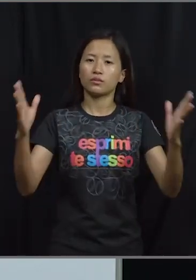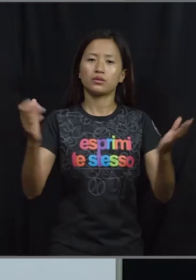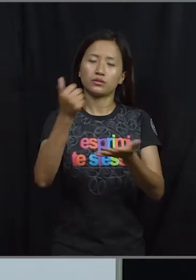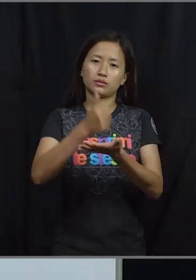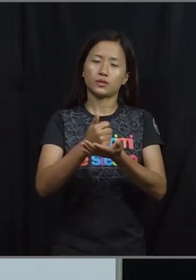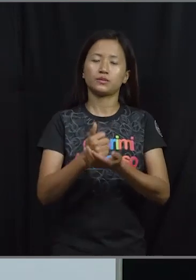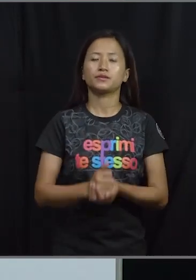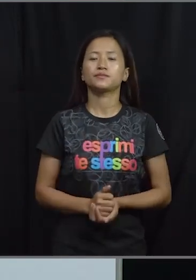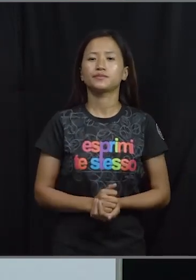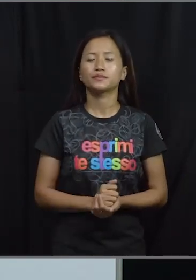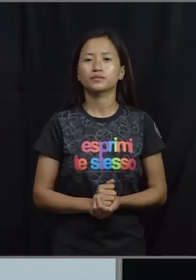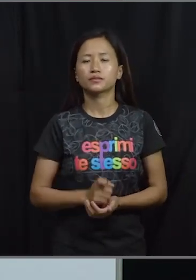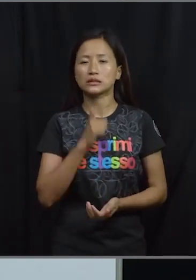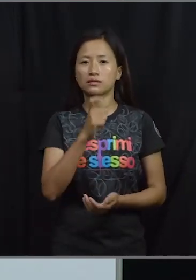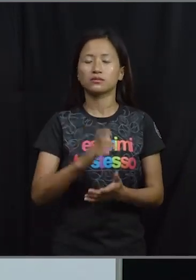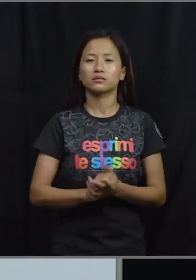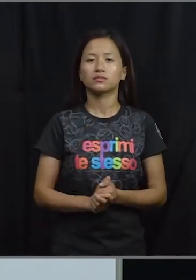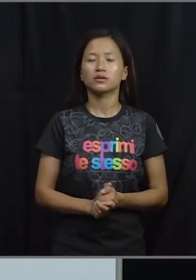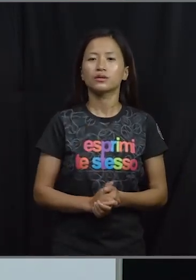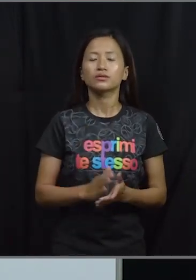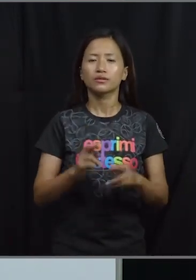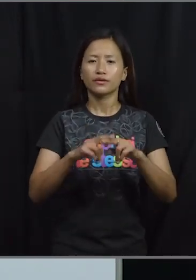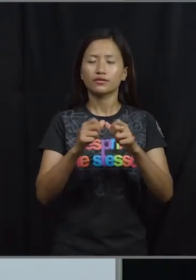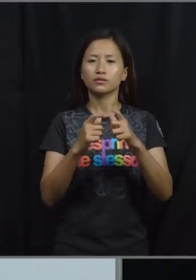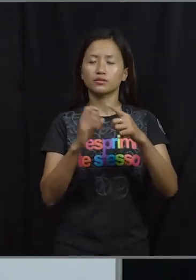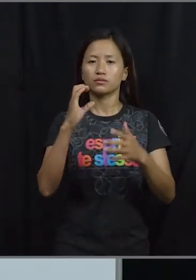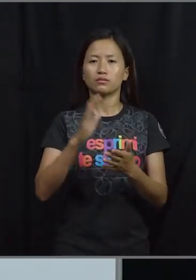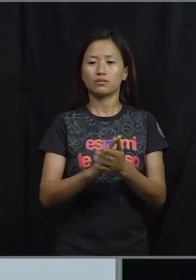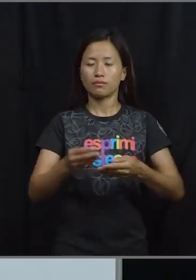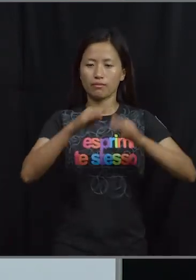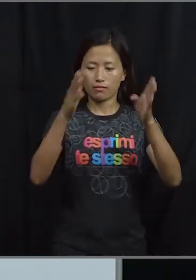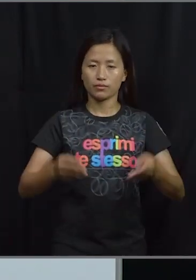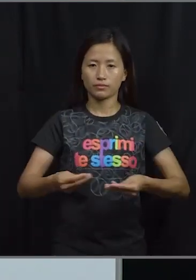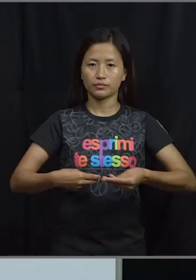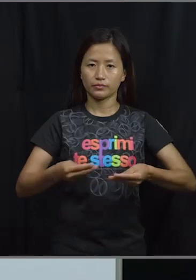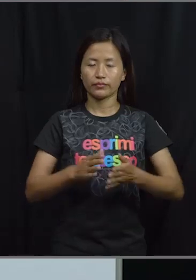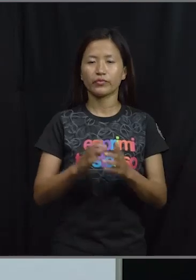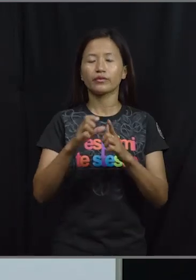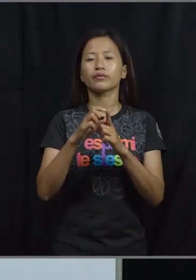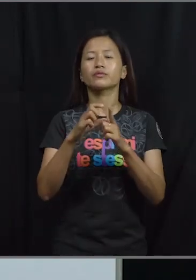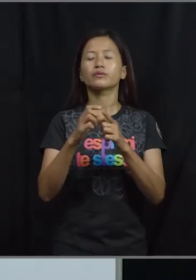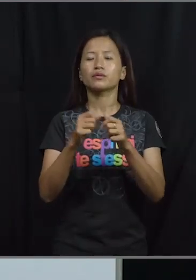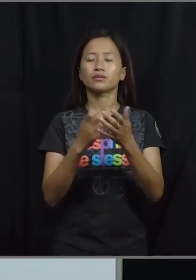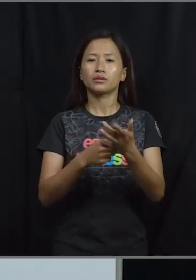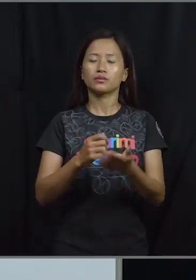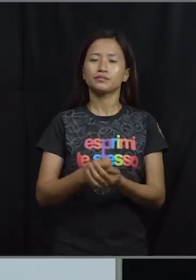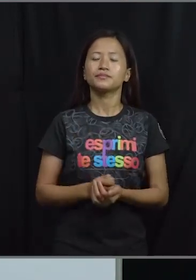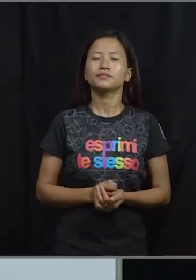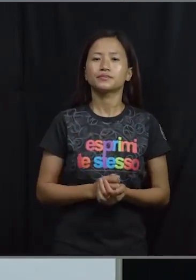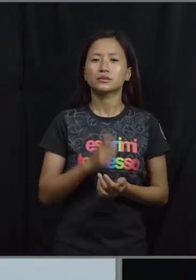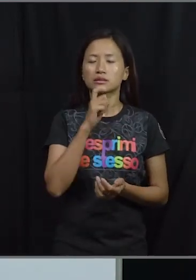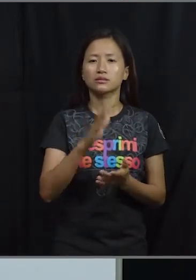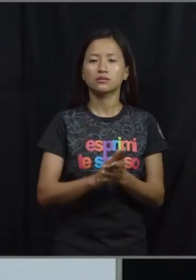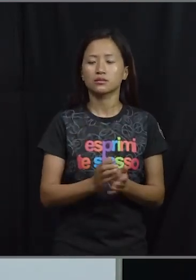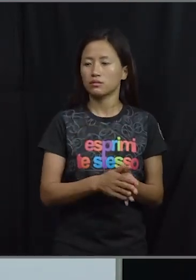point or not? So this is the first factor which affects market demand. And then we have distribution of income. In the